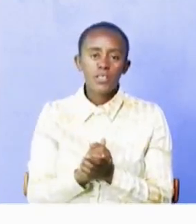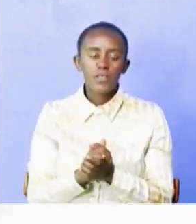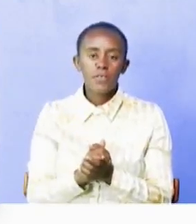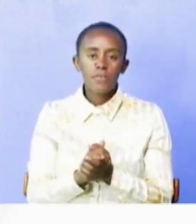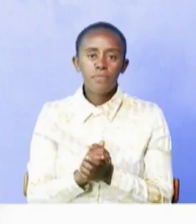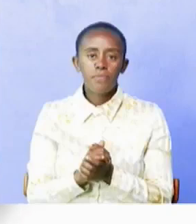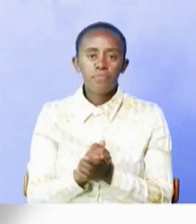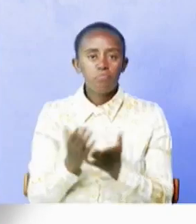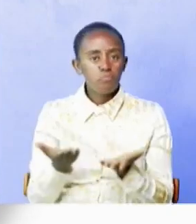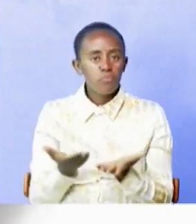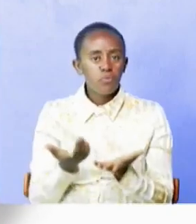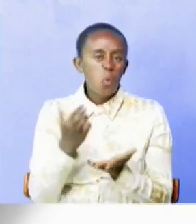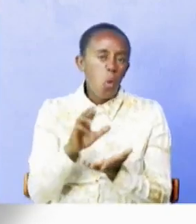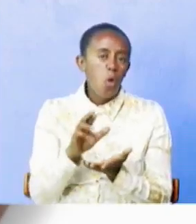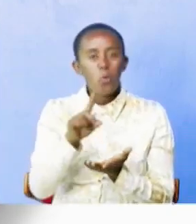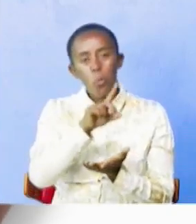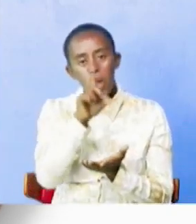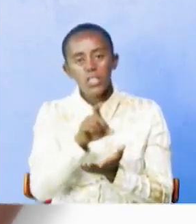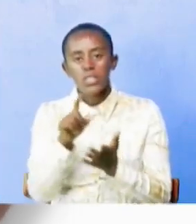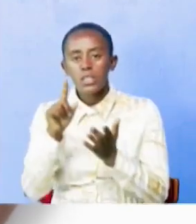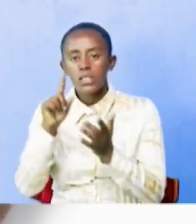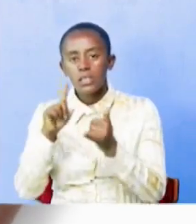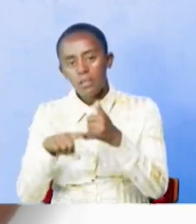question or question tags.